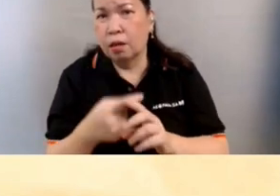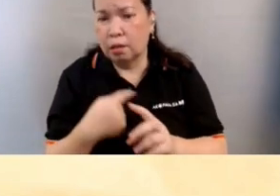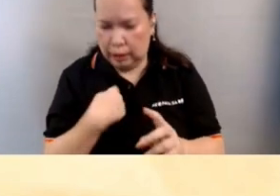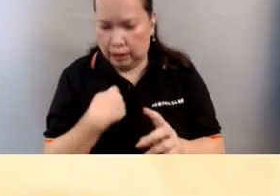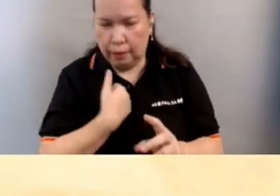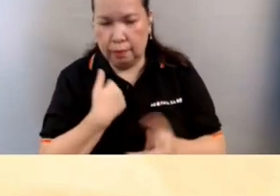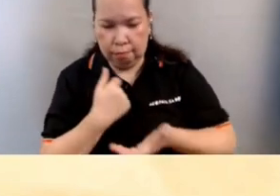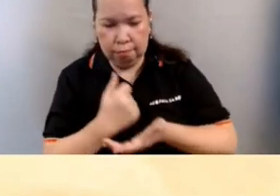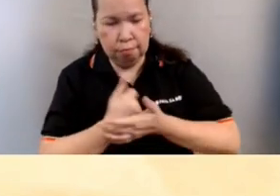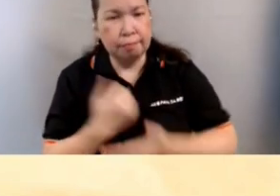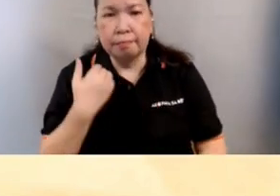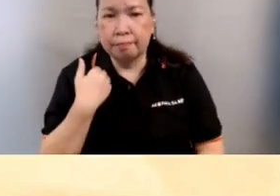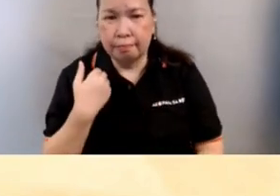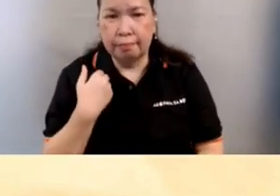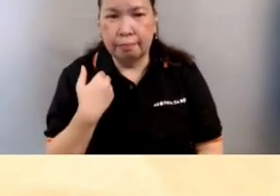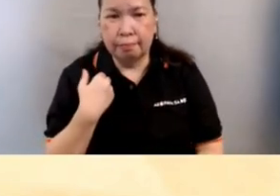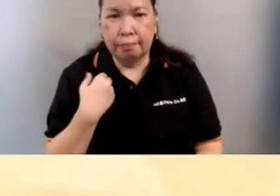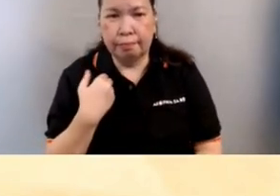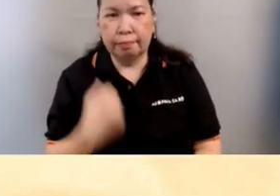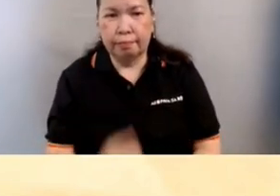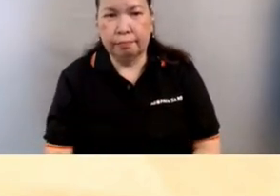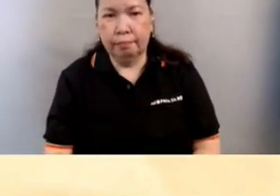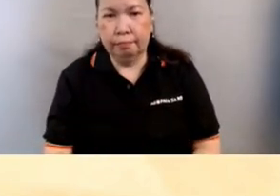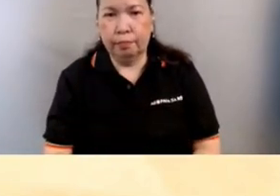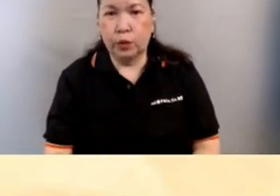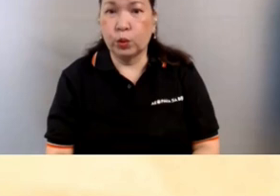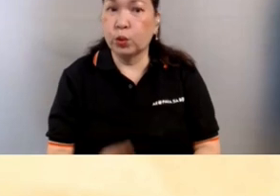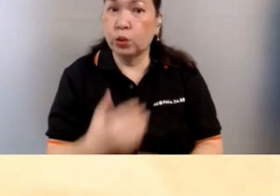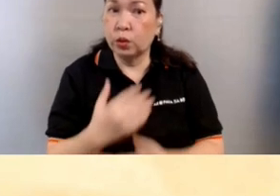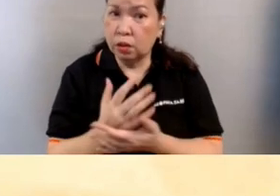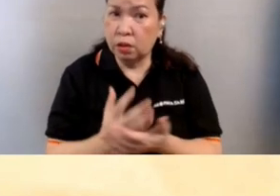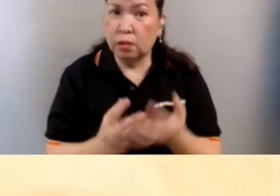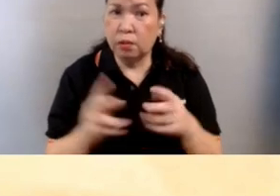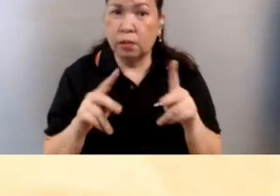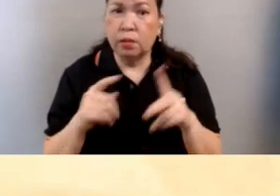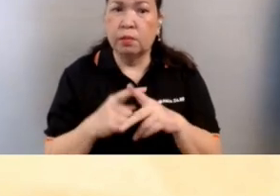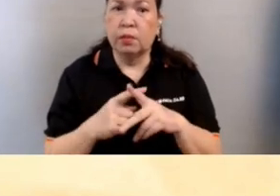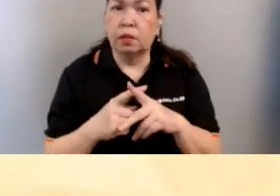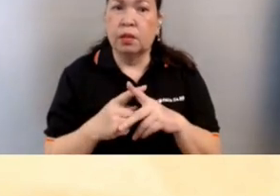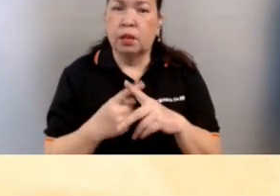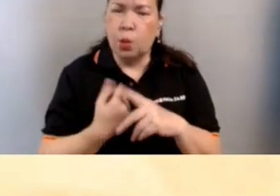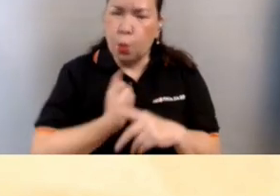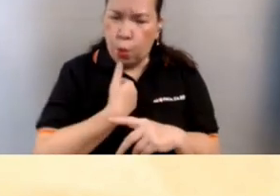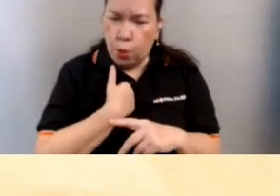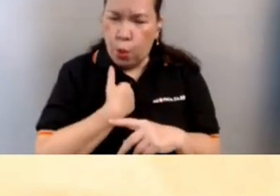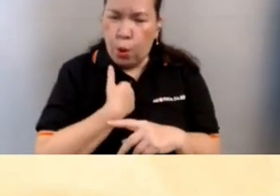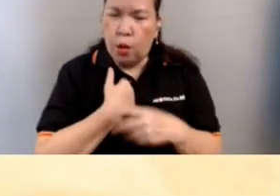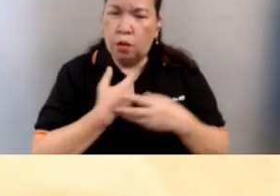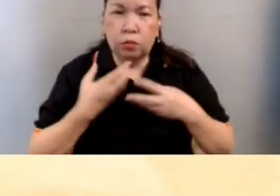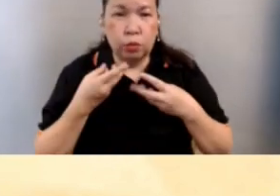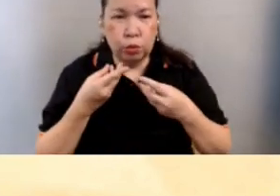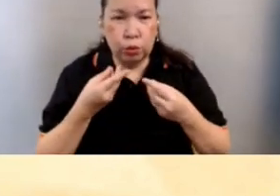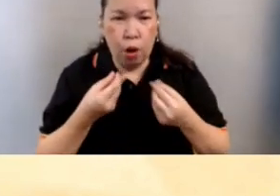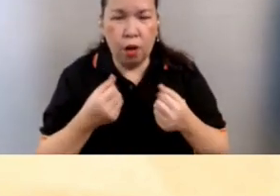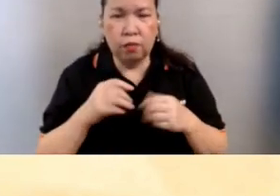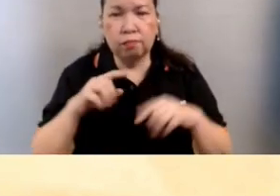acknowledged our own pain. Okay, so people deny, accept, and go through the mourning process at their own pace. Respect their